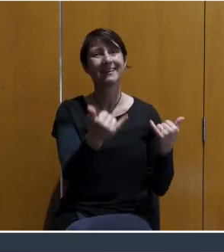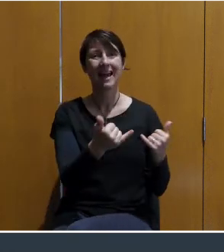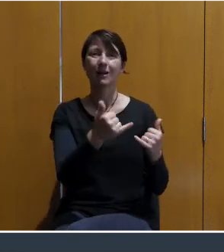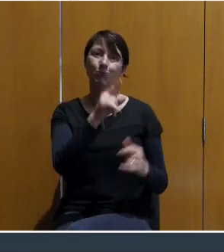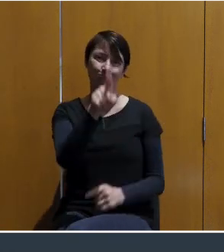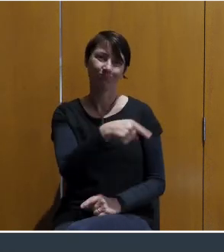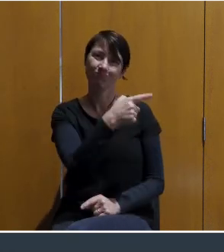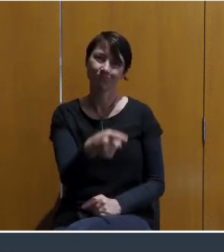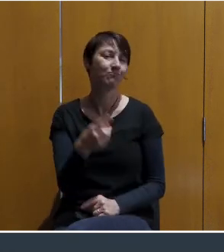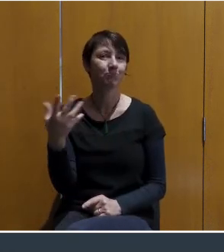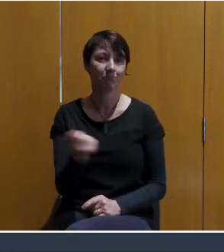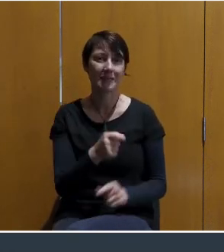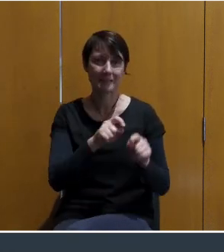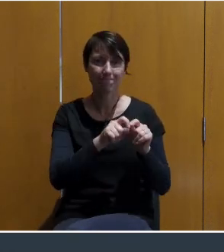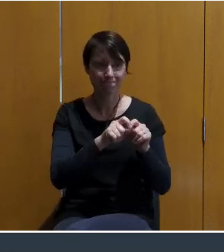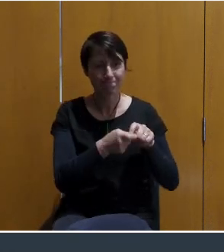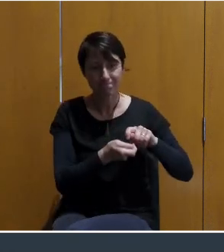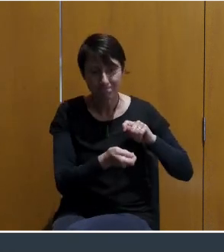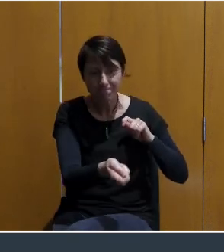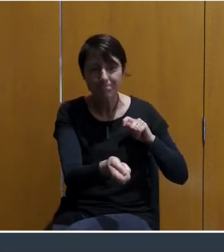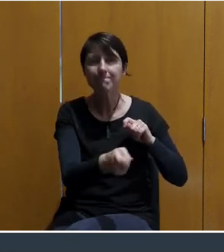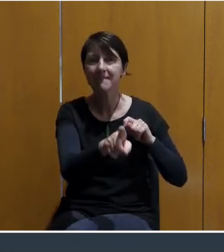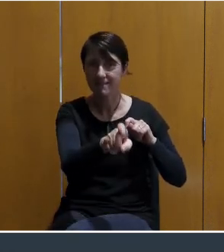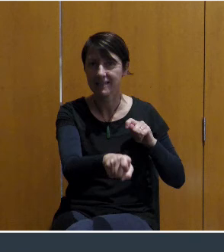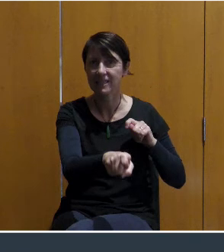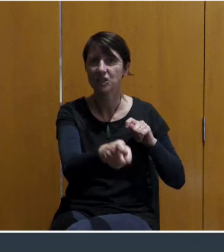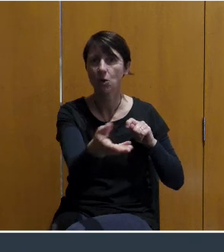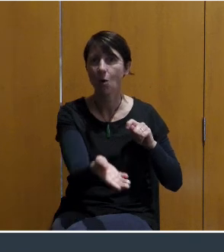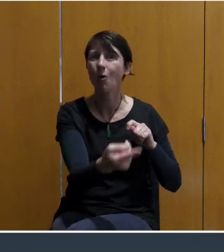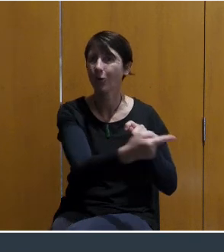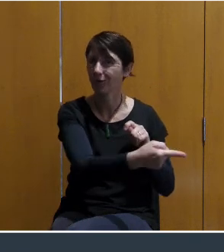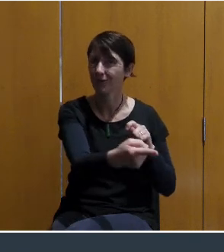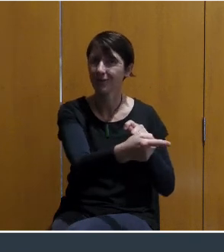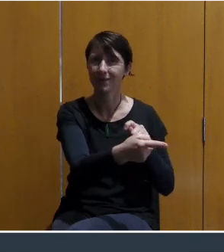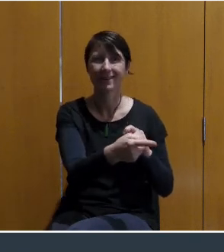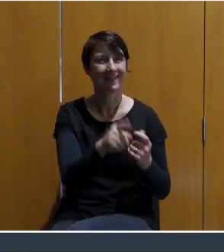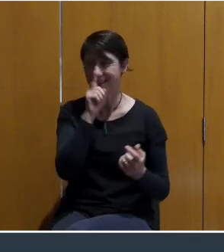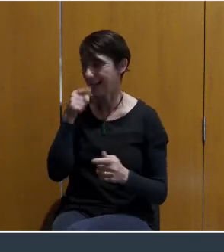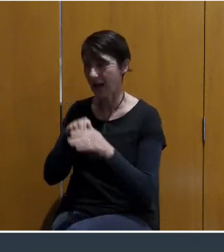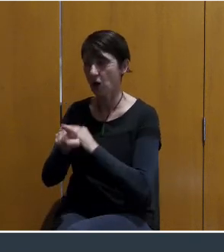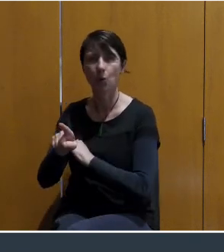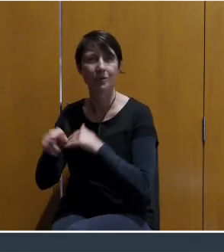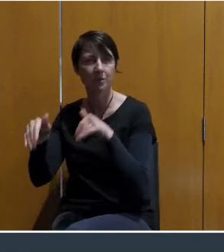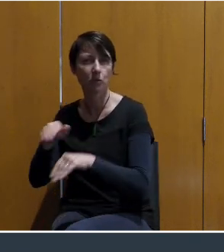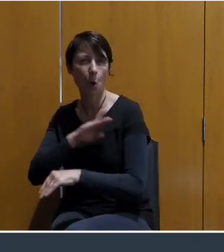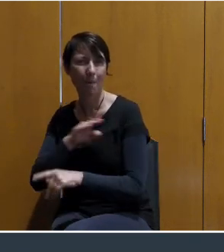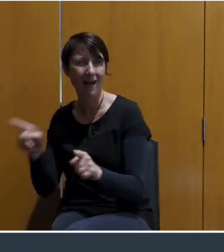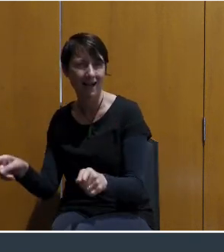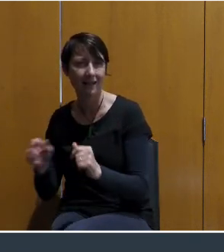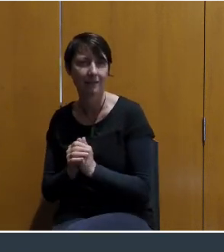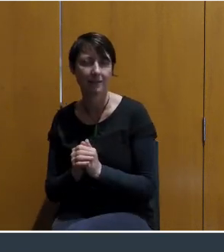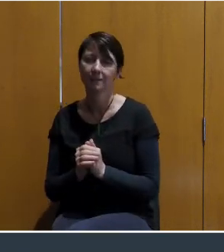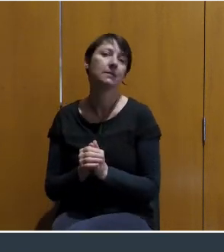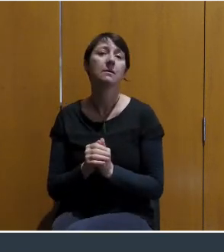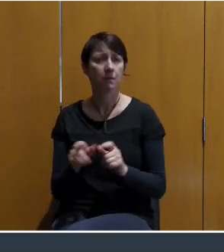dog on leash. It's important to note that there's quite a difference in terms of the dog's exercise needs between on-leash exercise and